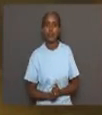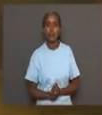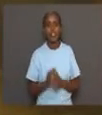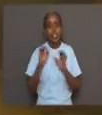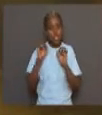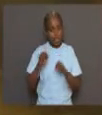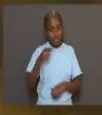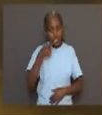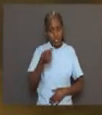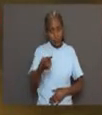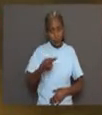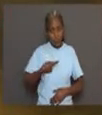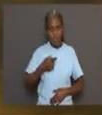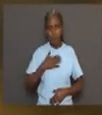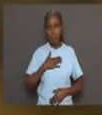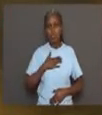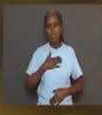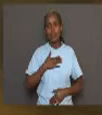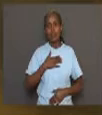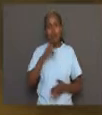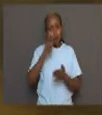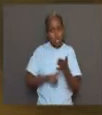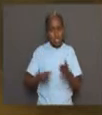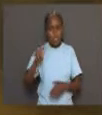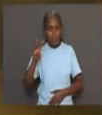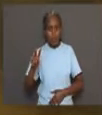Can you tell me what the velocity is?